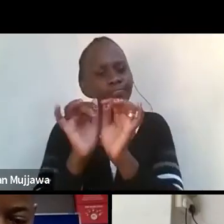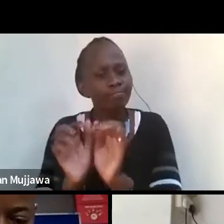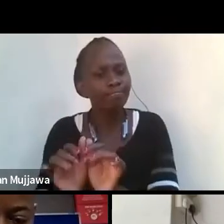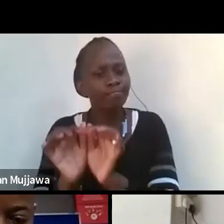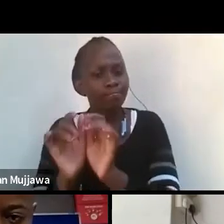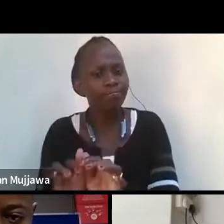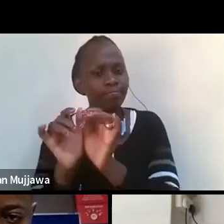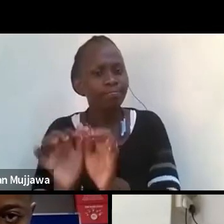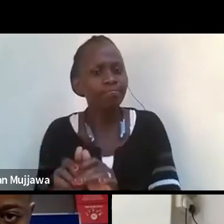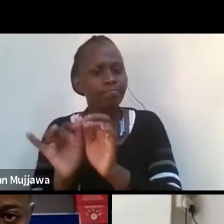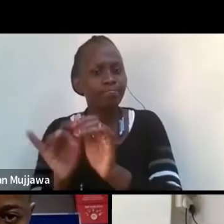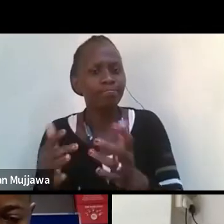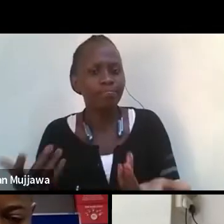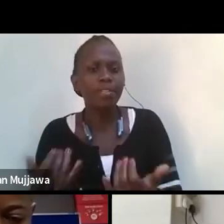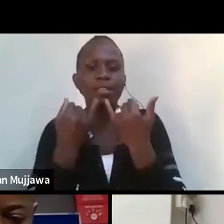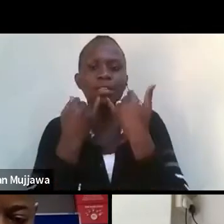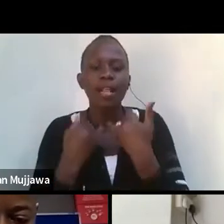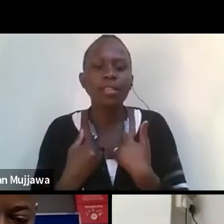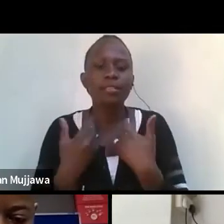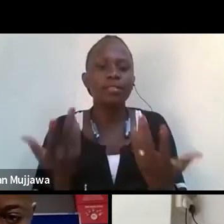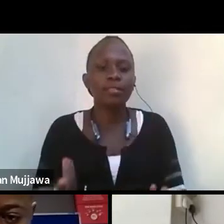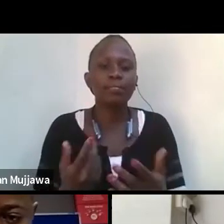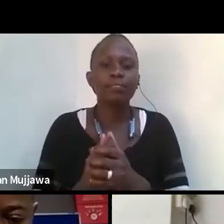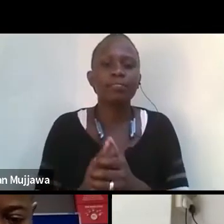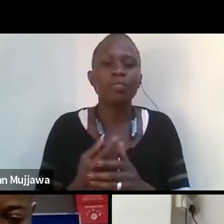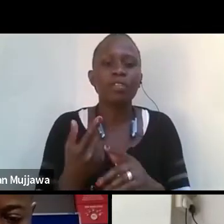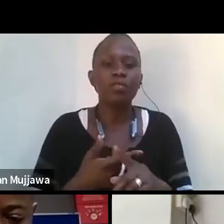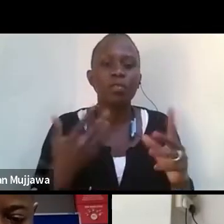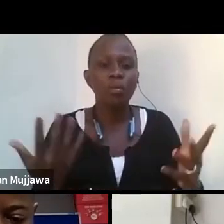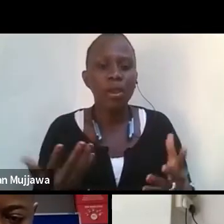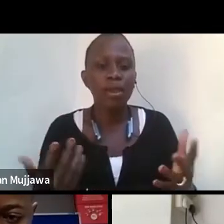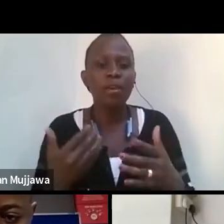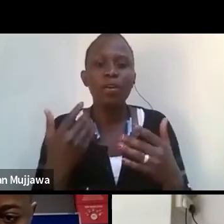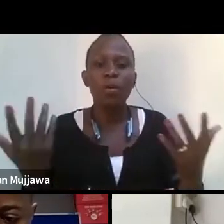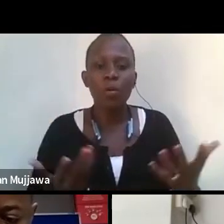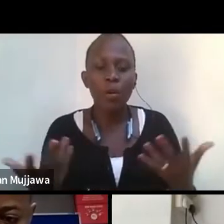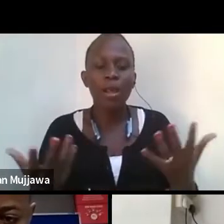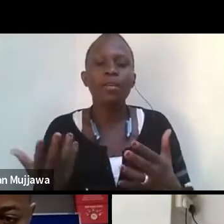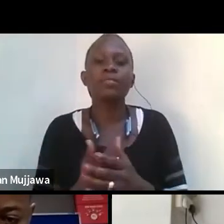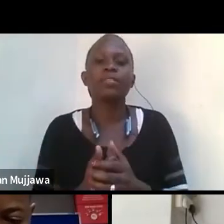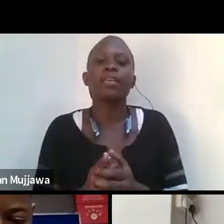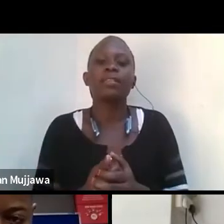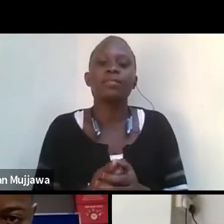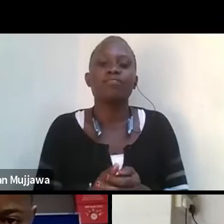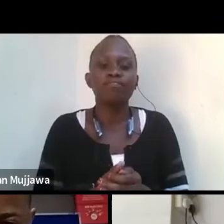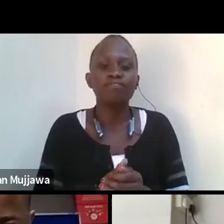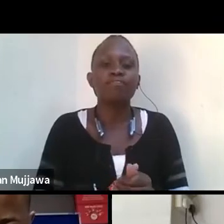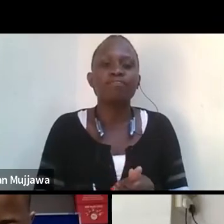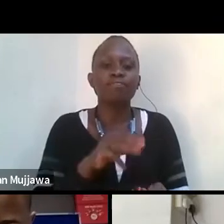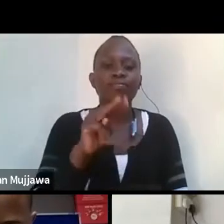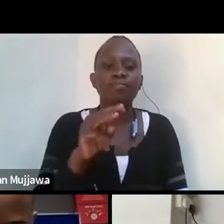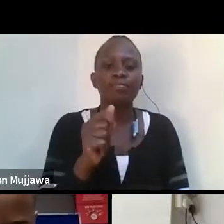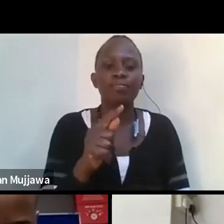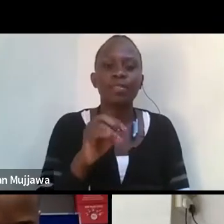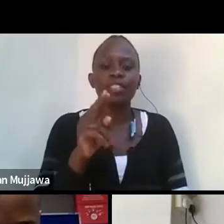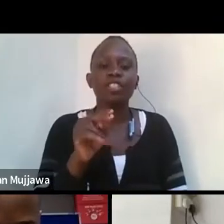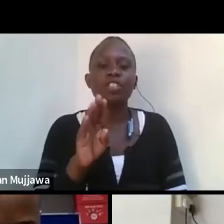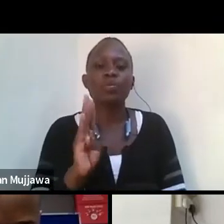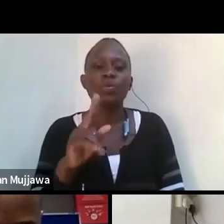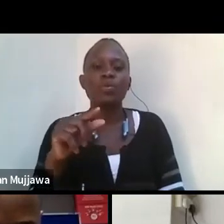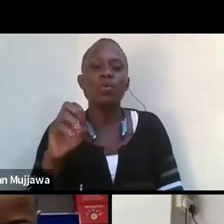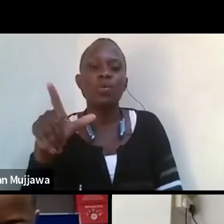and tell us where you are and what you do. We've got an innovator, Martin, you're in Bogolobi. Thanks a lot, it's good